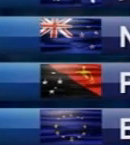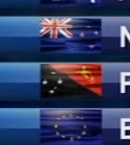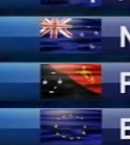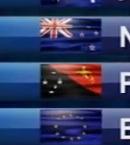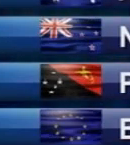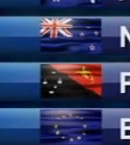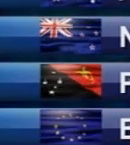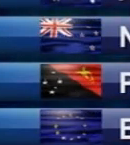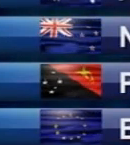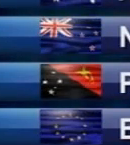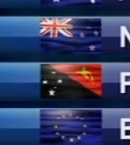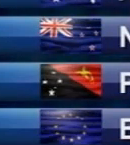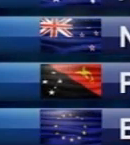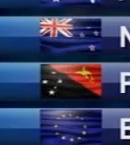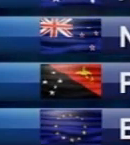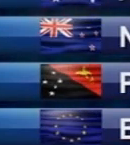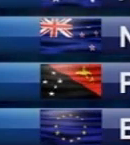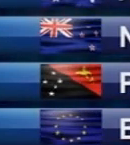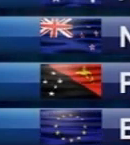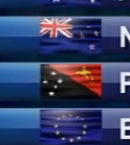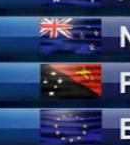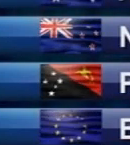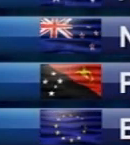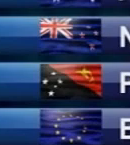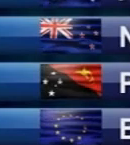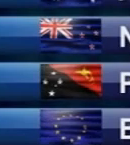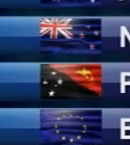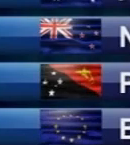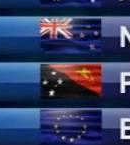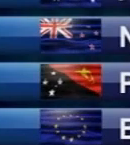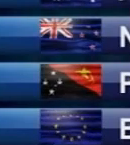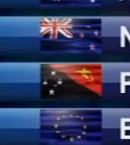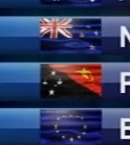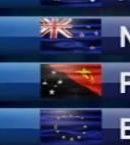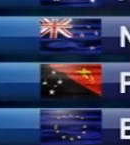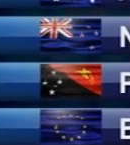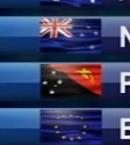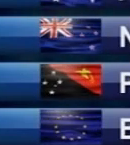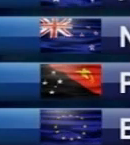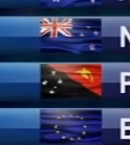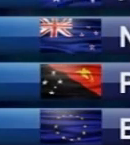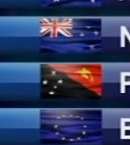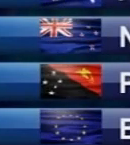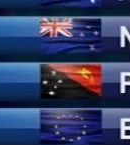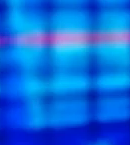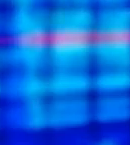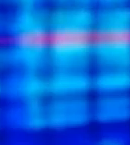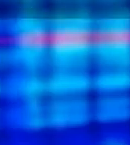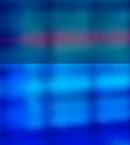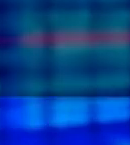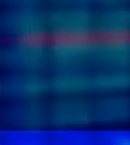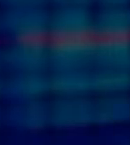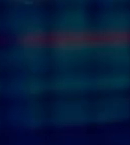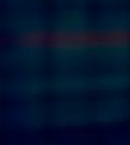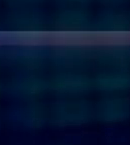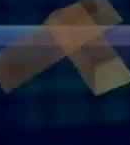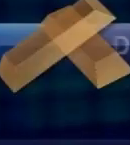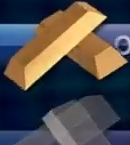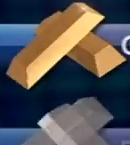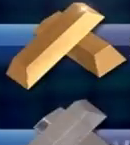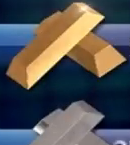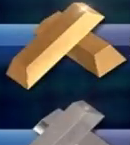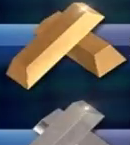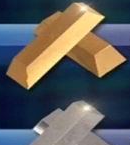had a mixed day, gaining against the Australian dollar, Kina and the Japanese yen. Onto the commodities market, it was a decline